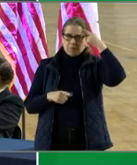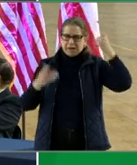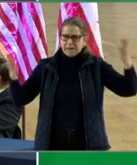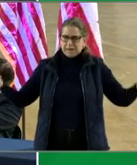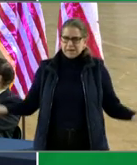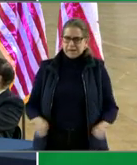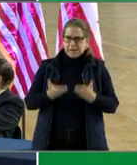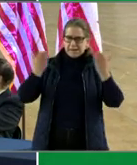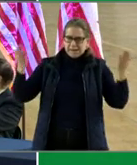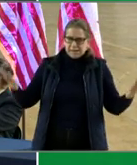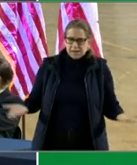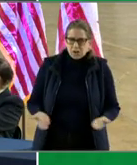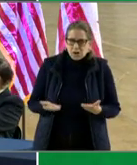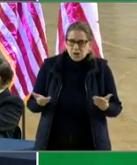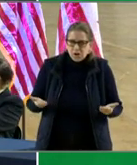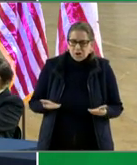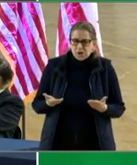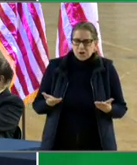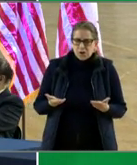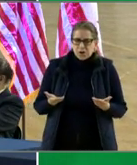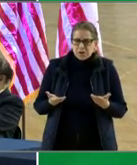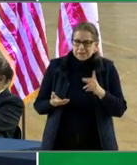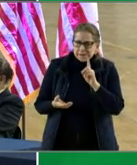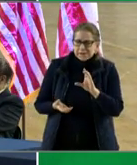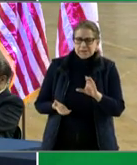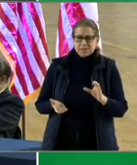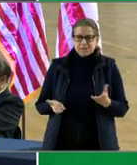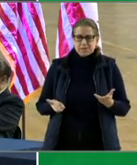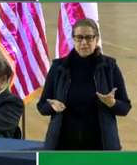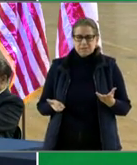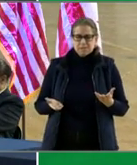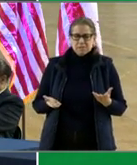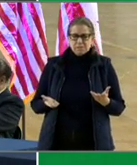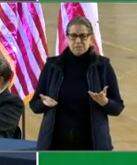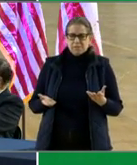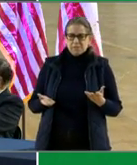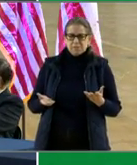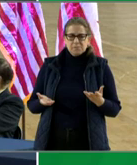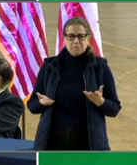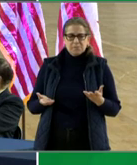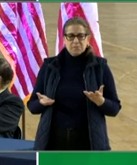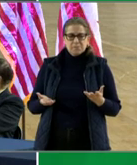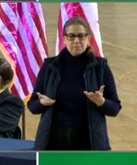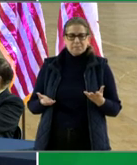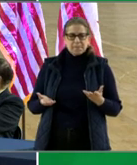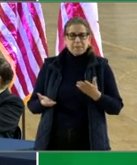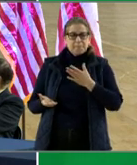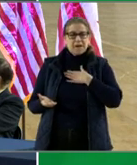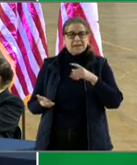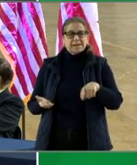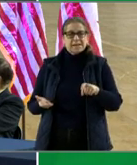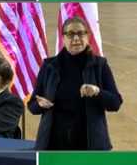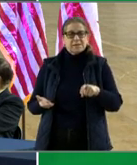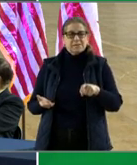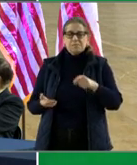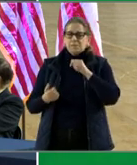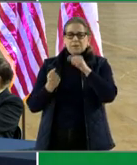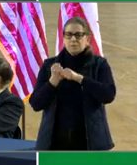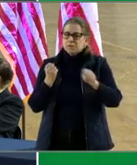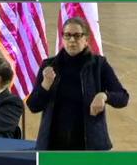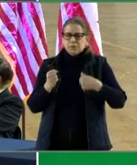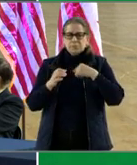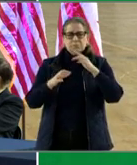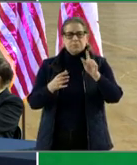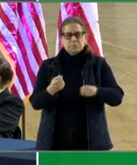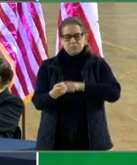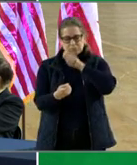federal facilities, and these are not exaggerated needs. This is what we need to keep our